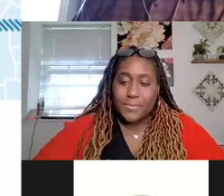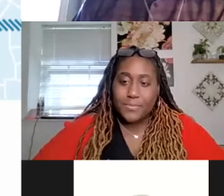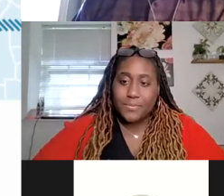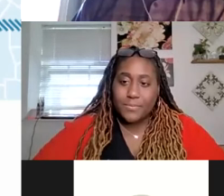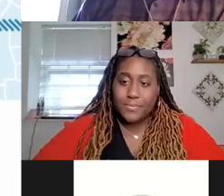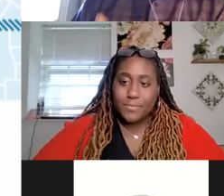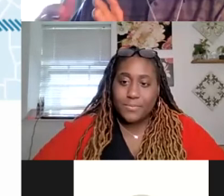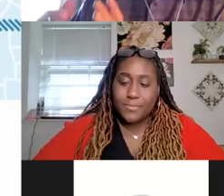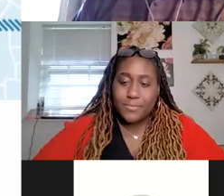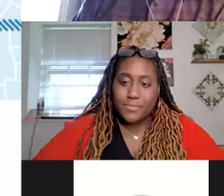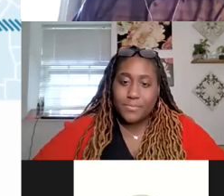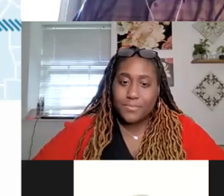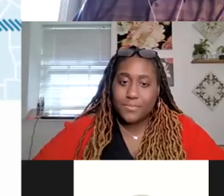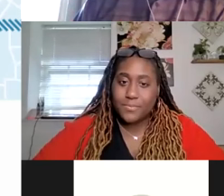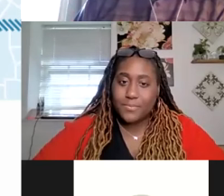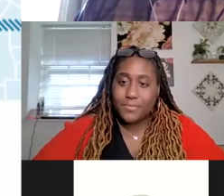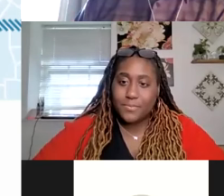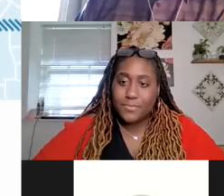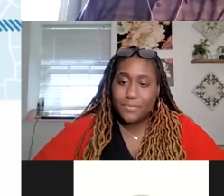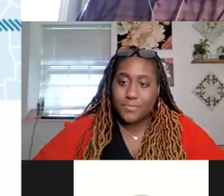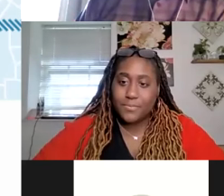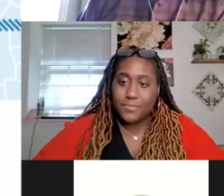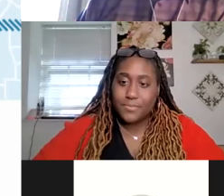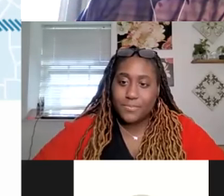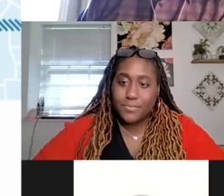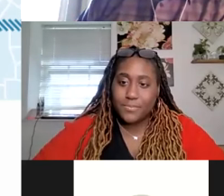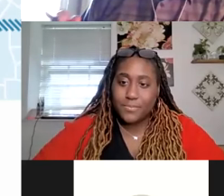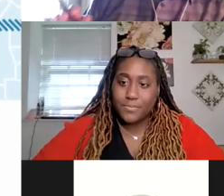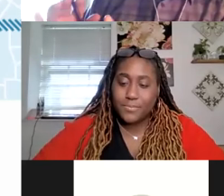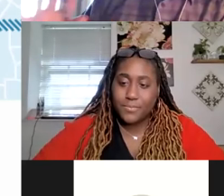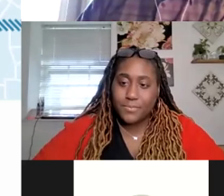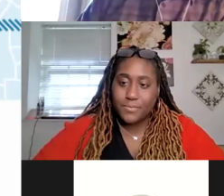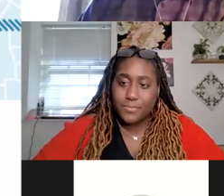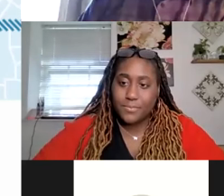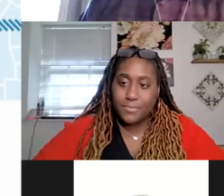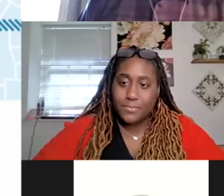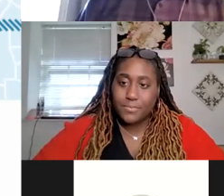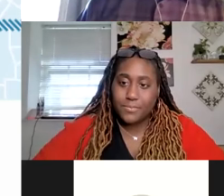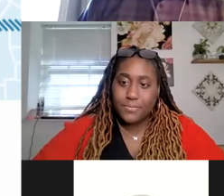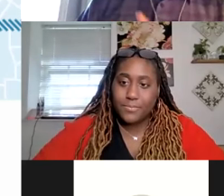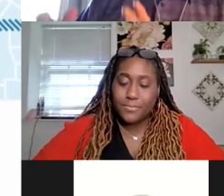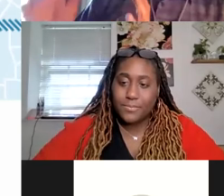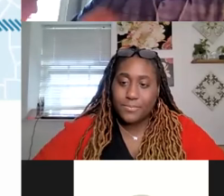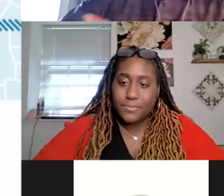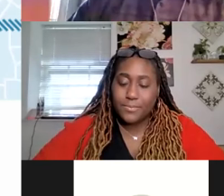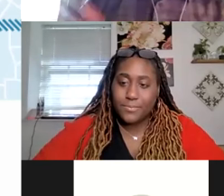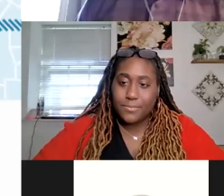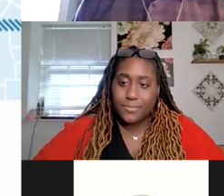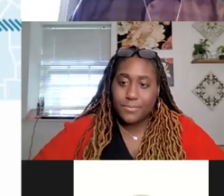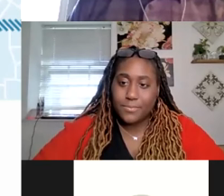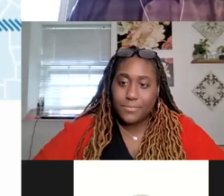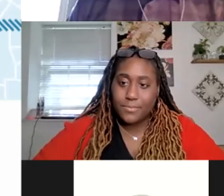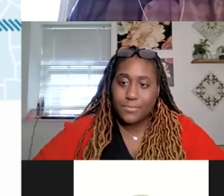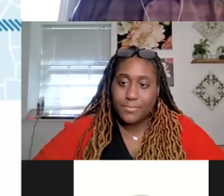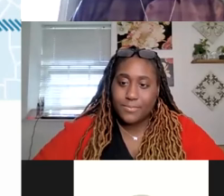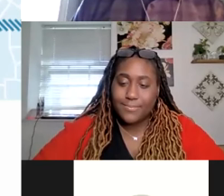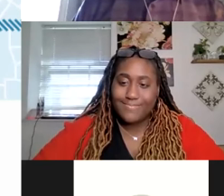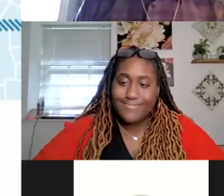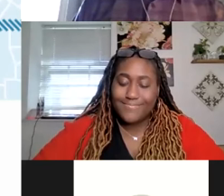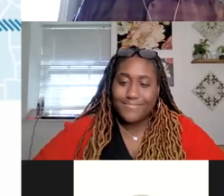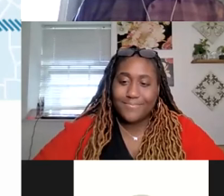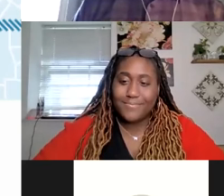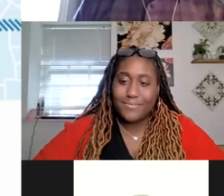What does that mean? What are the implications for your agency when you move into really thinking about careers rather than, okay, you've got to go get a job and